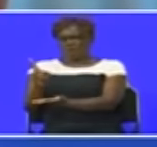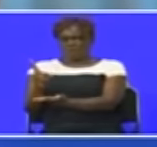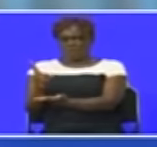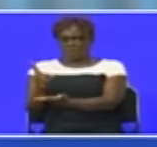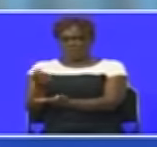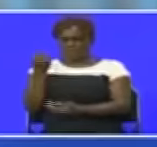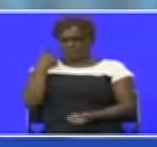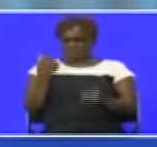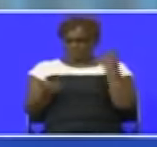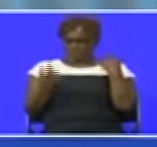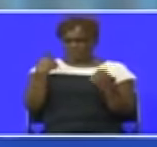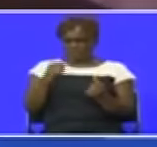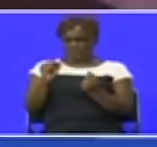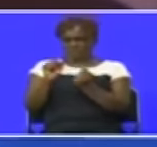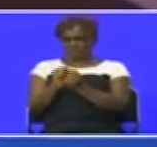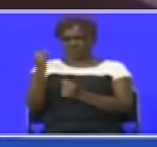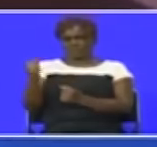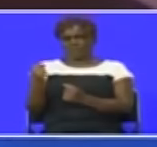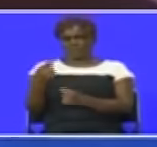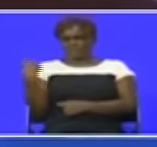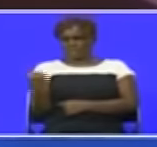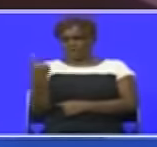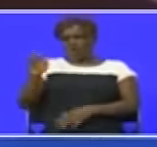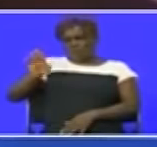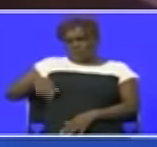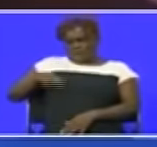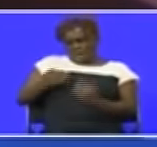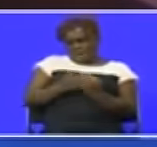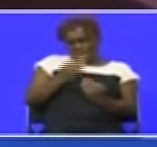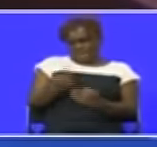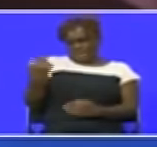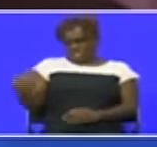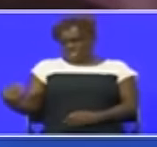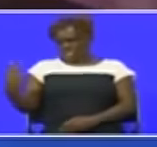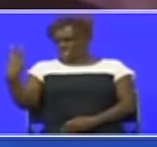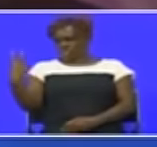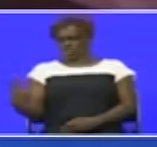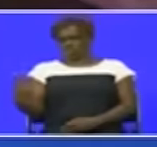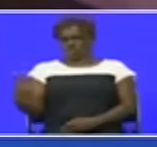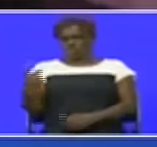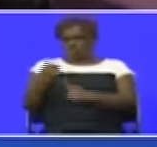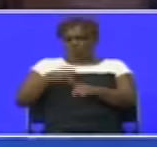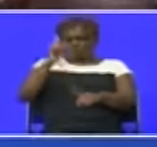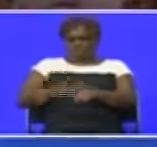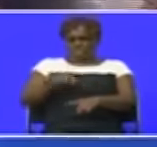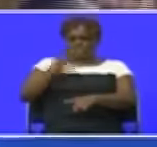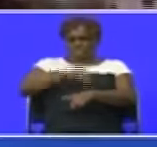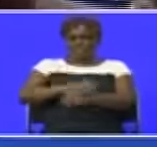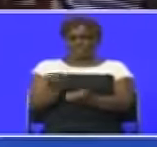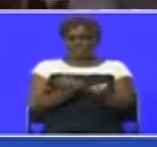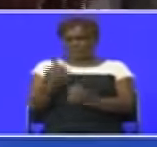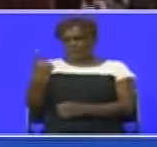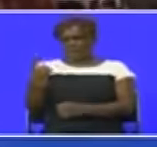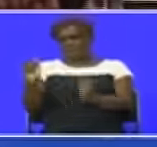Majani ya chini kabisa ni ya 5. The single mom is raising her two daughters out of the proceeds of this business. One is